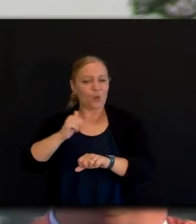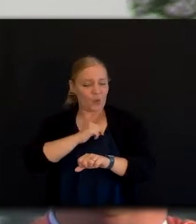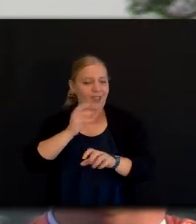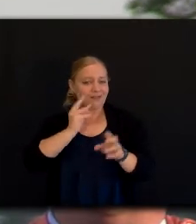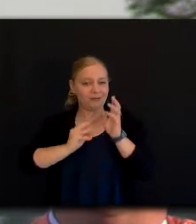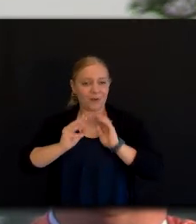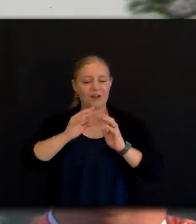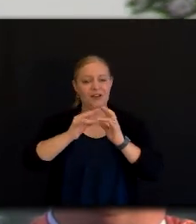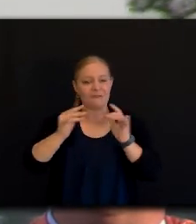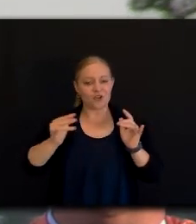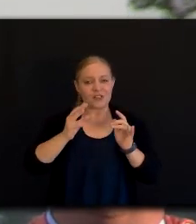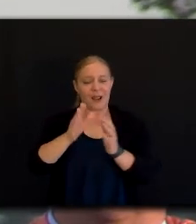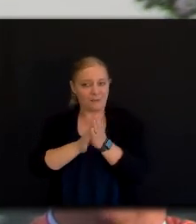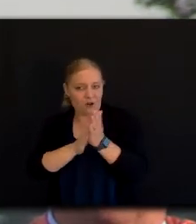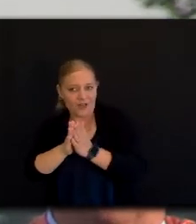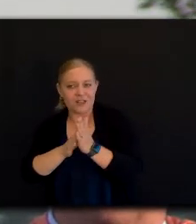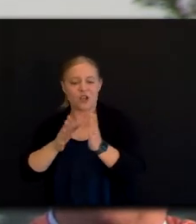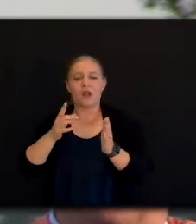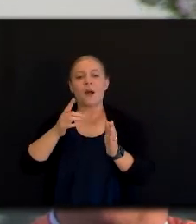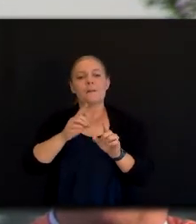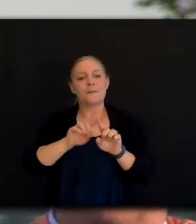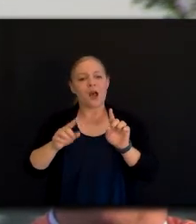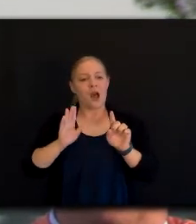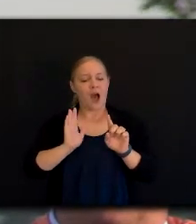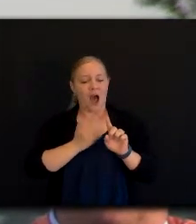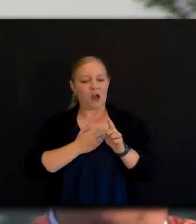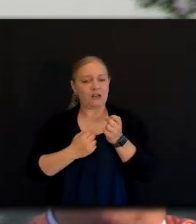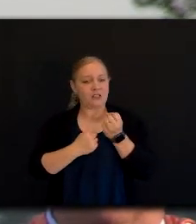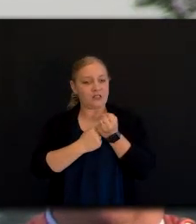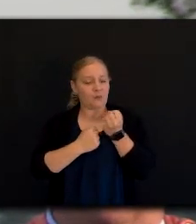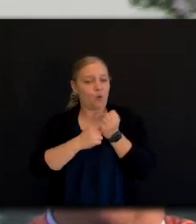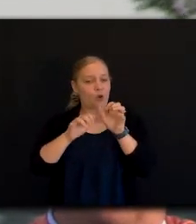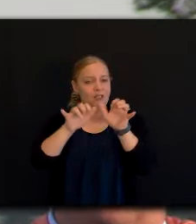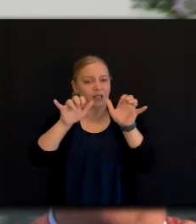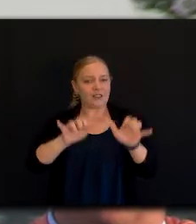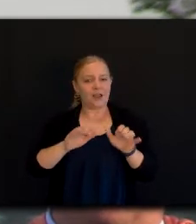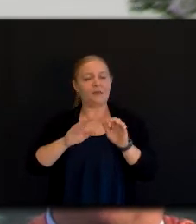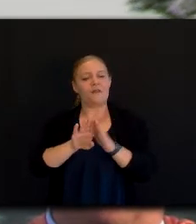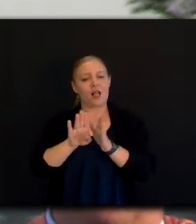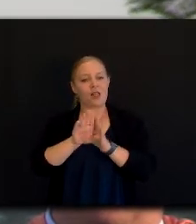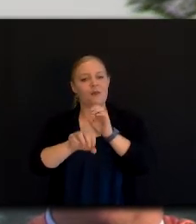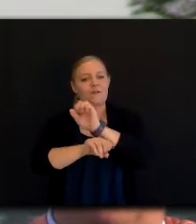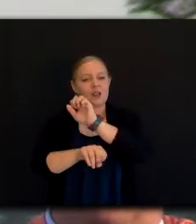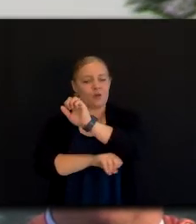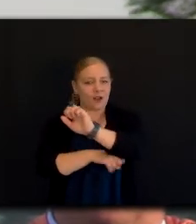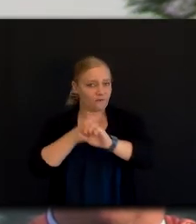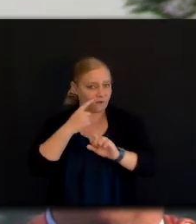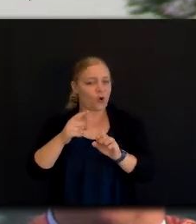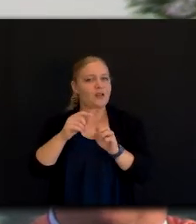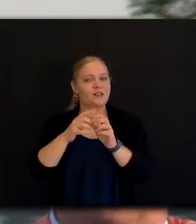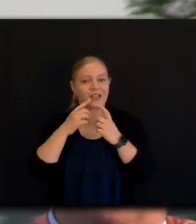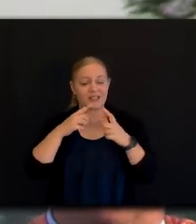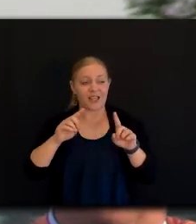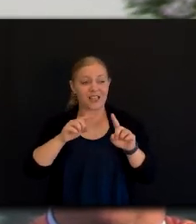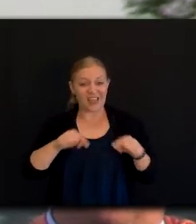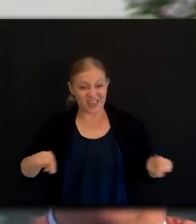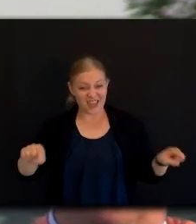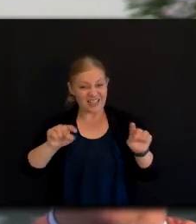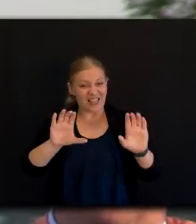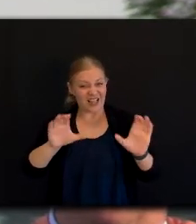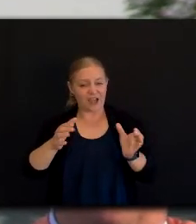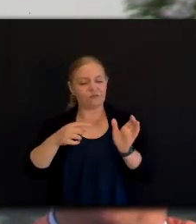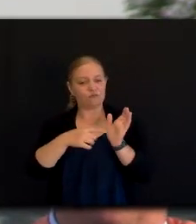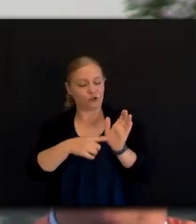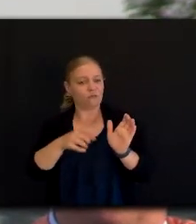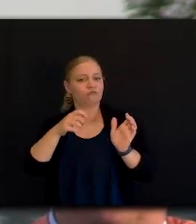and motivations, but it is our support system that builds the foundation for our success. And it was this class that showed me the incredible